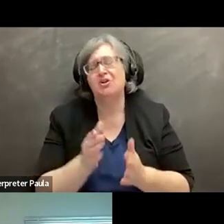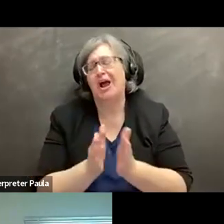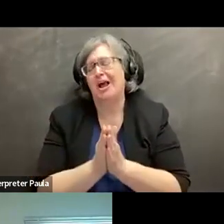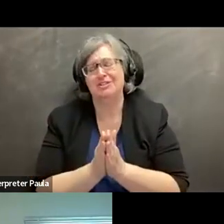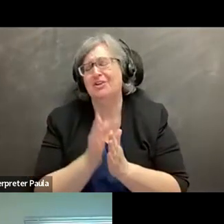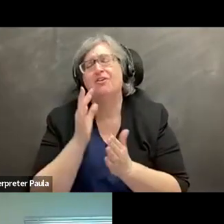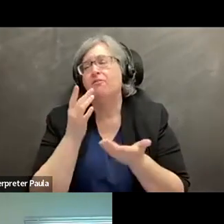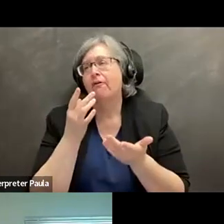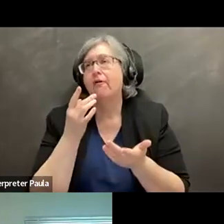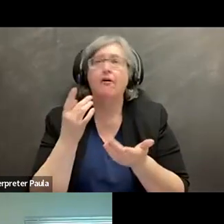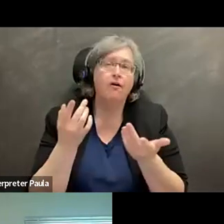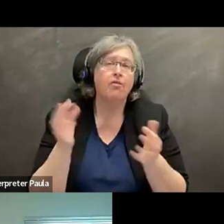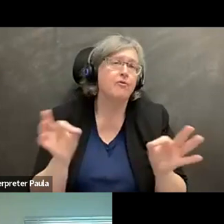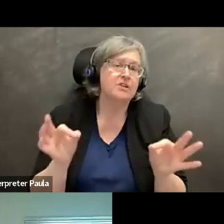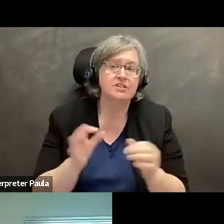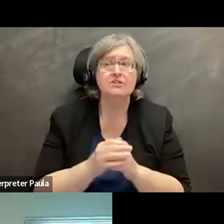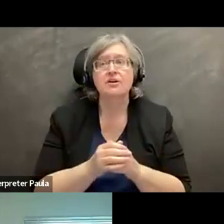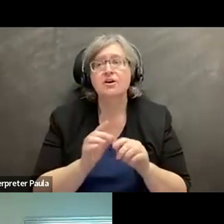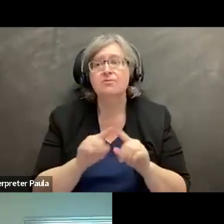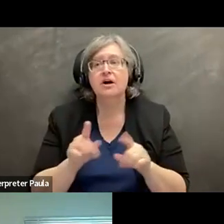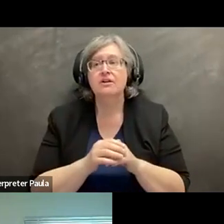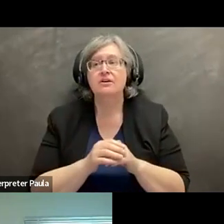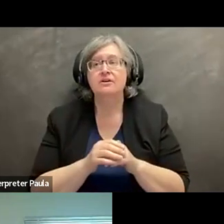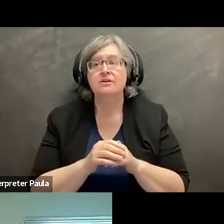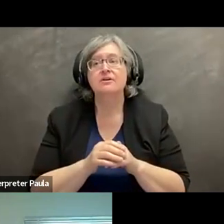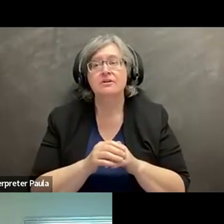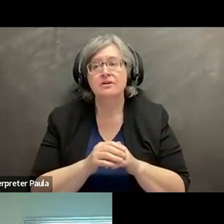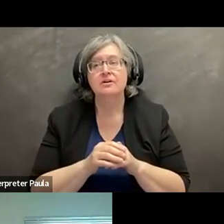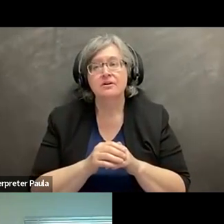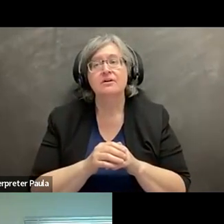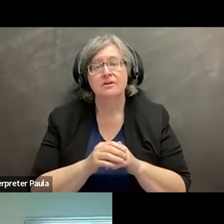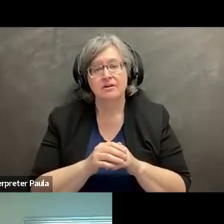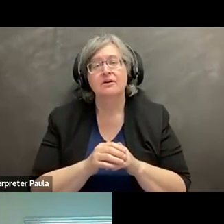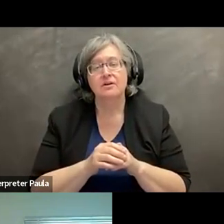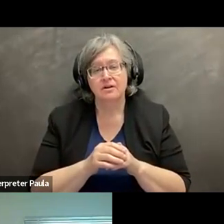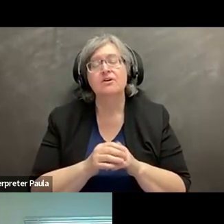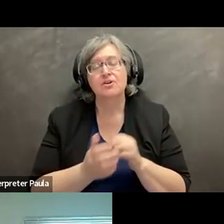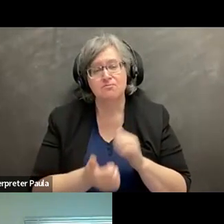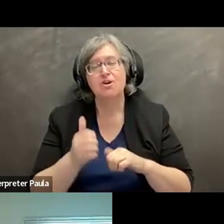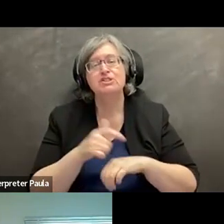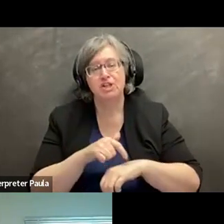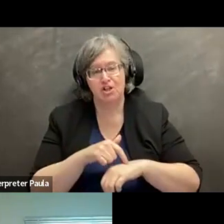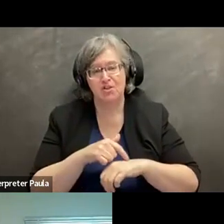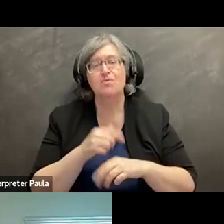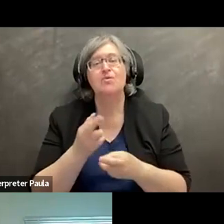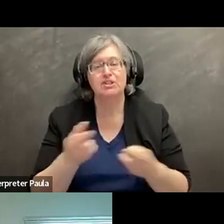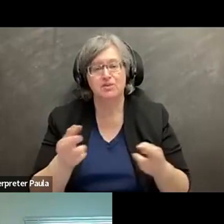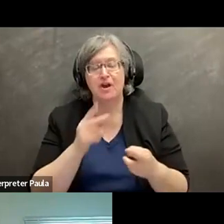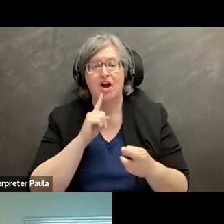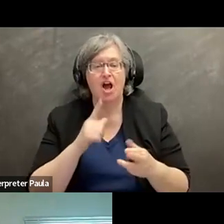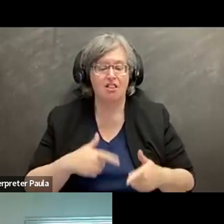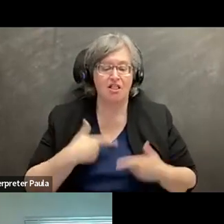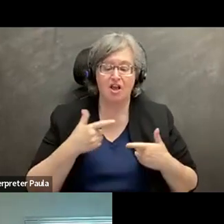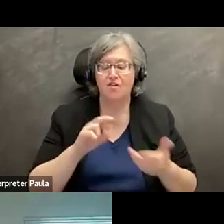for the sake of asking, like most times these resources are considered a life or death for